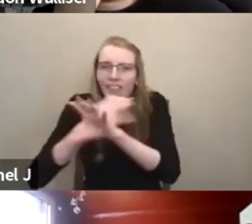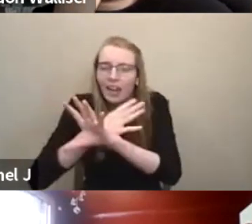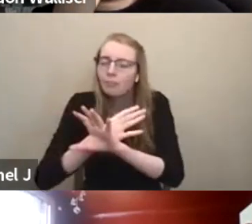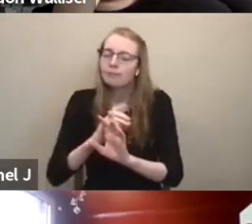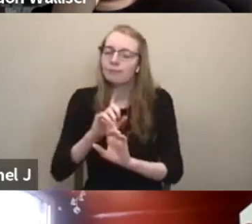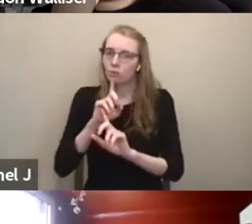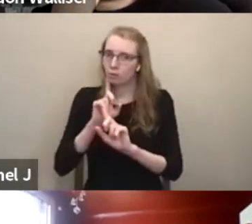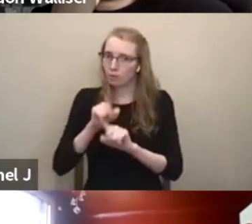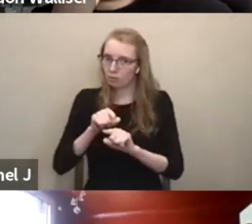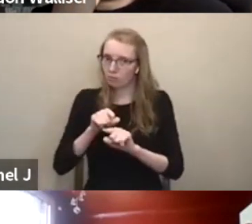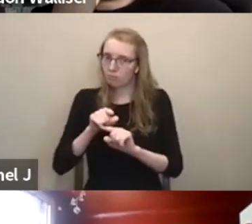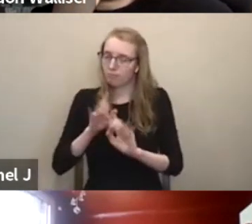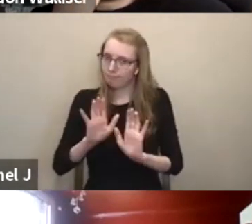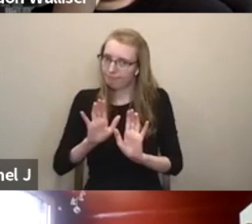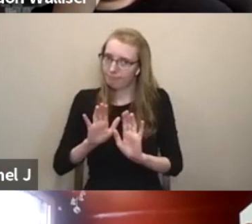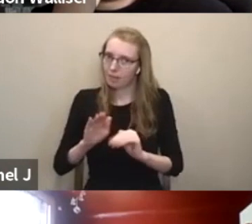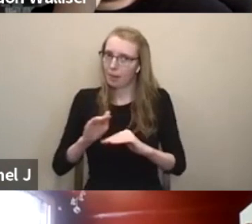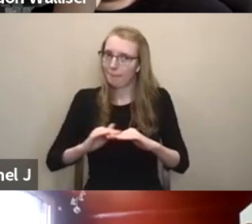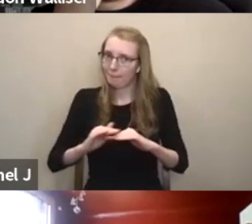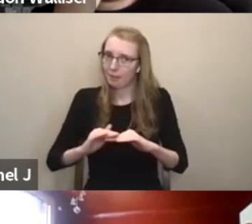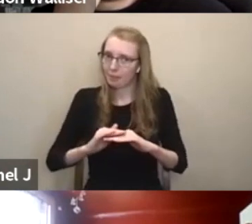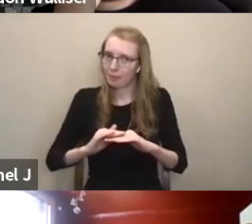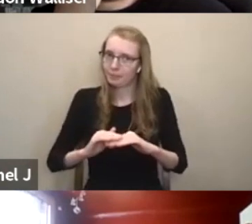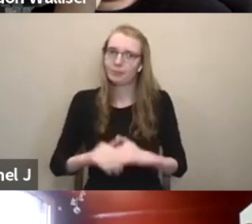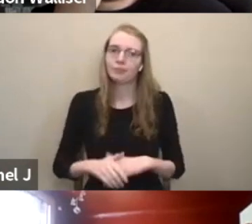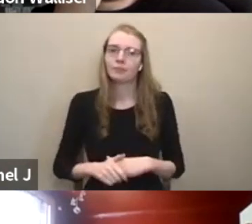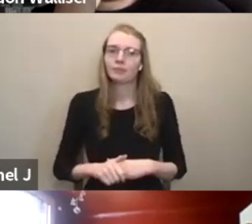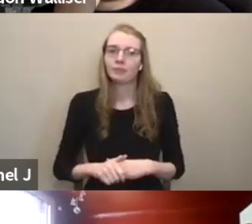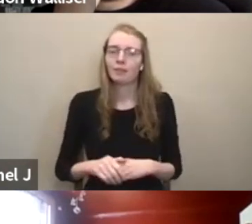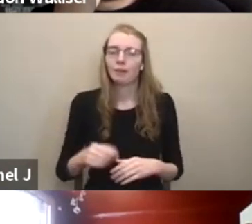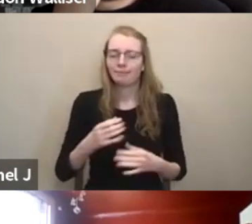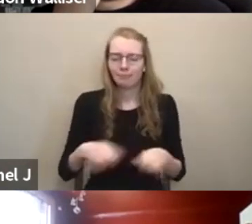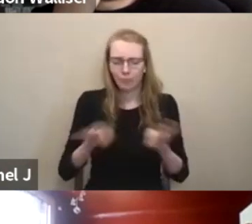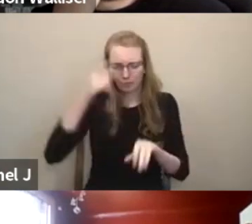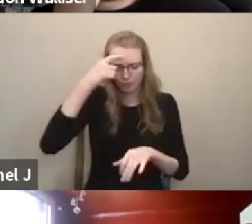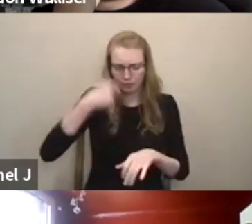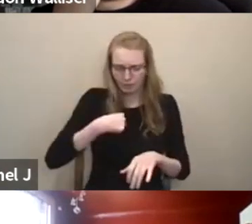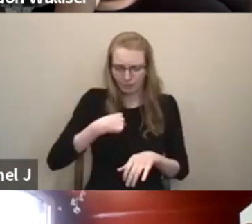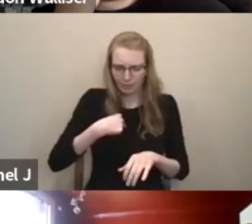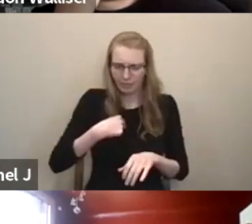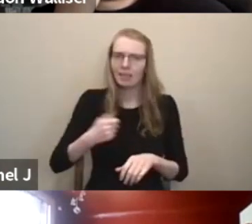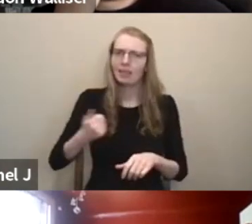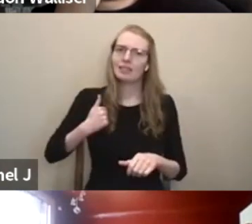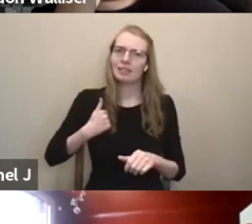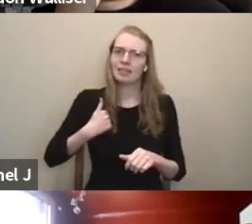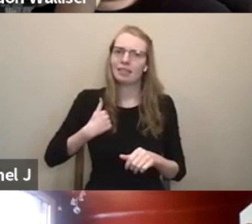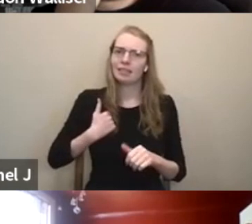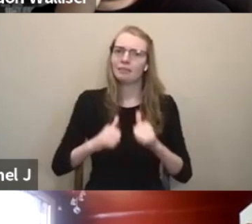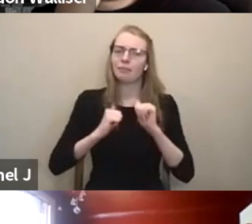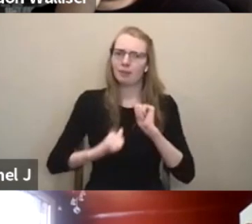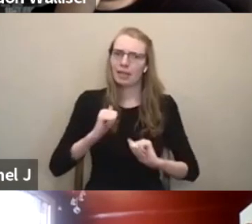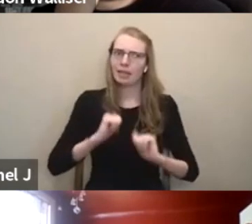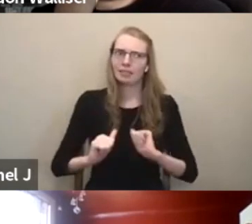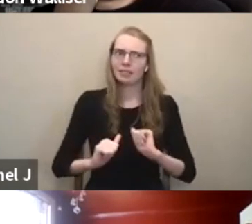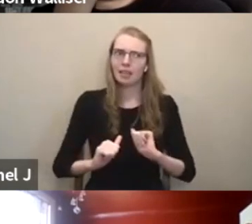So I know it's really important for me that plays be Canadian plays be put on, Canadian playwrights be